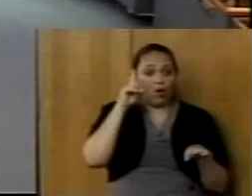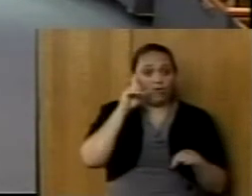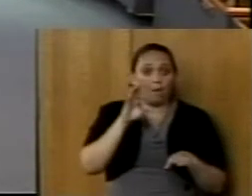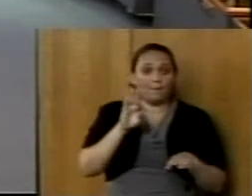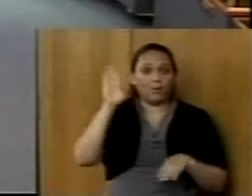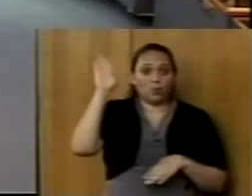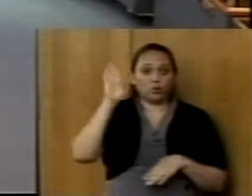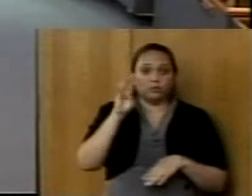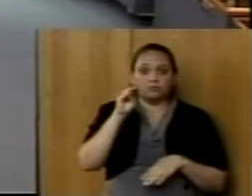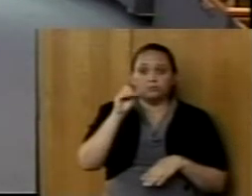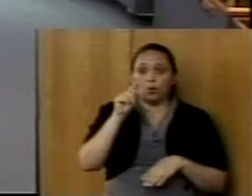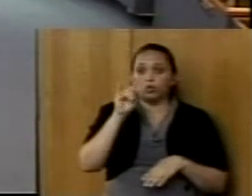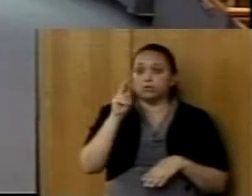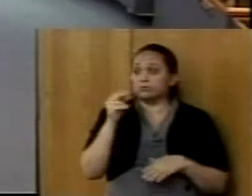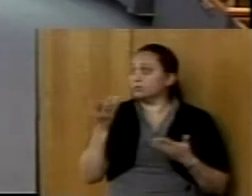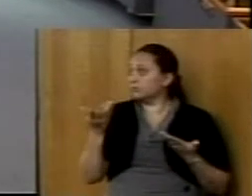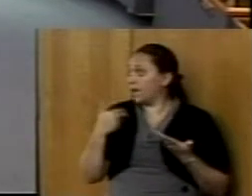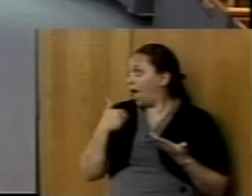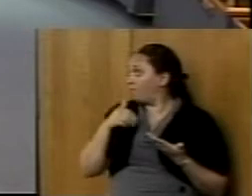motion?